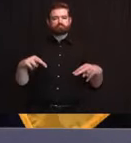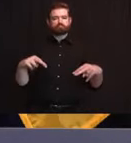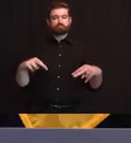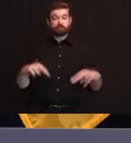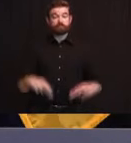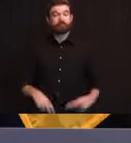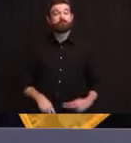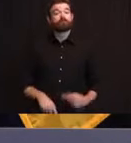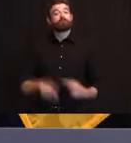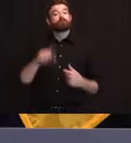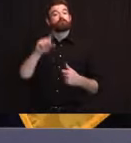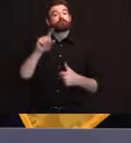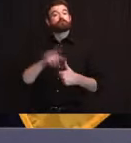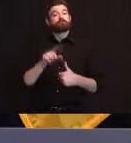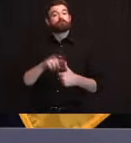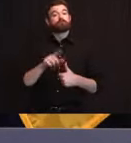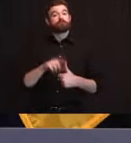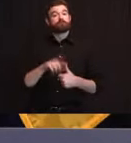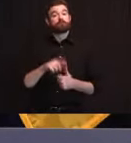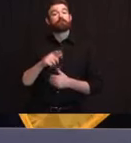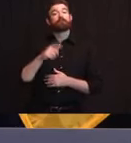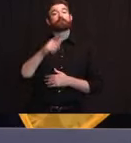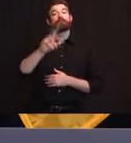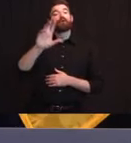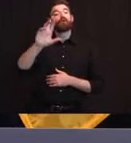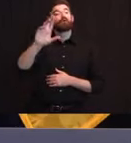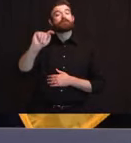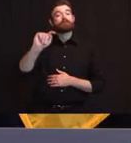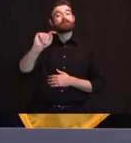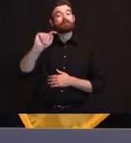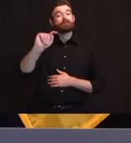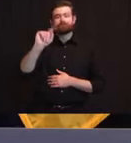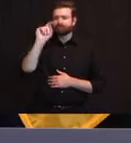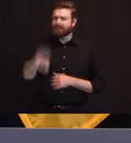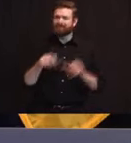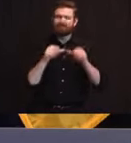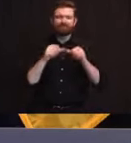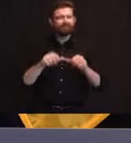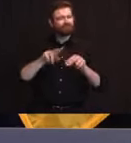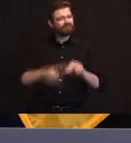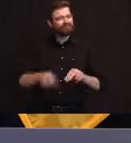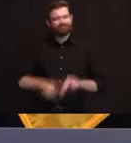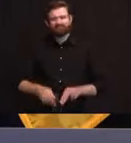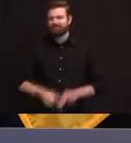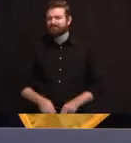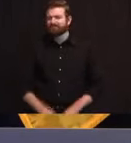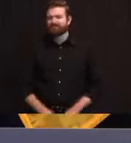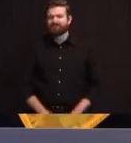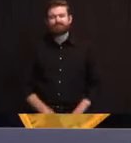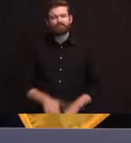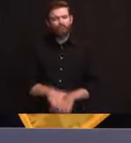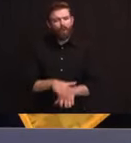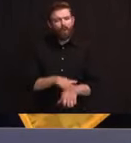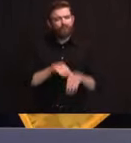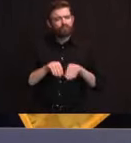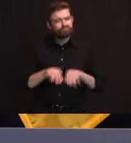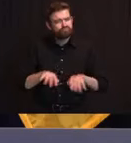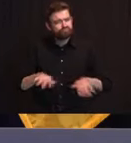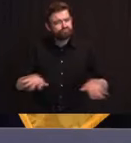rate of transmission has to continue to be driven toward the ground. and number two, the protocols that must be in